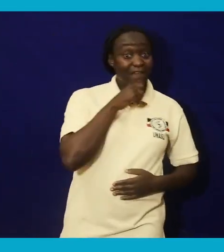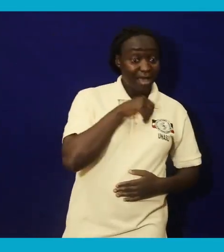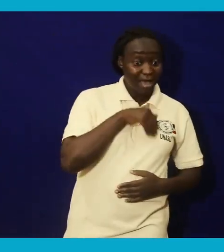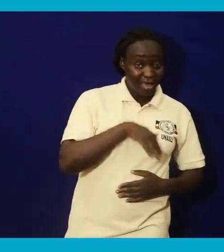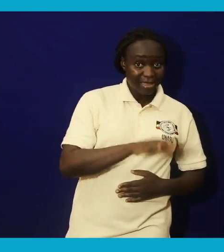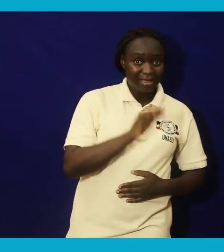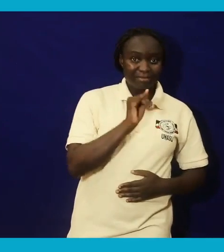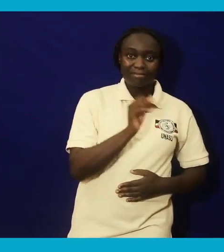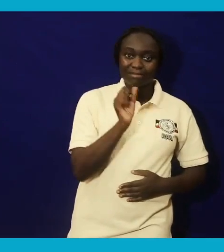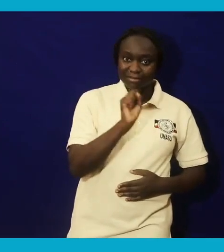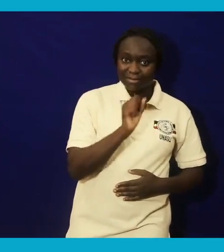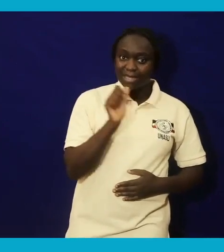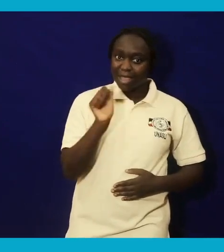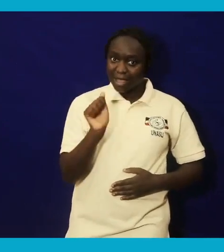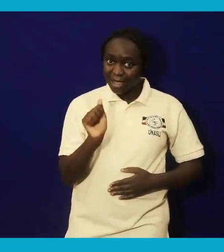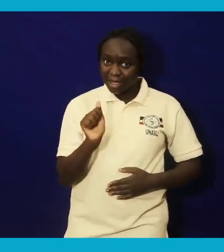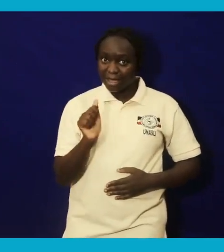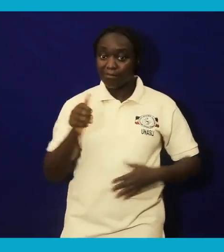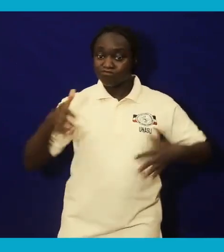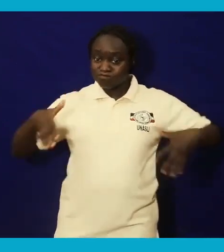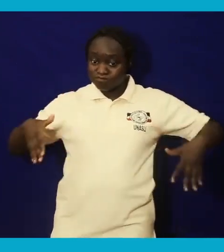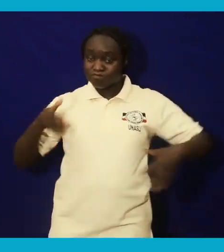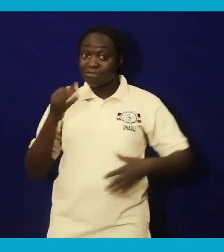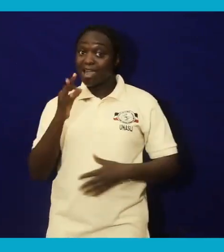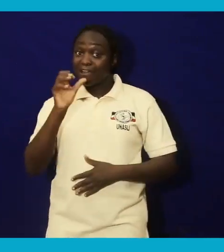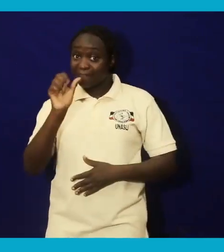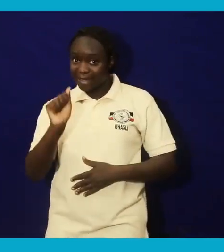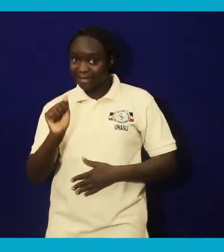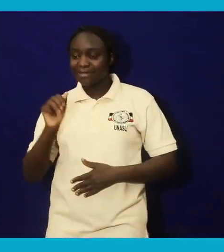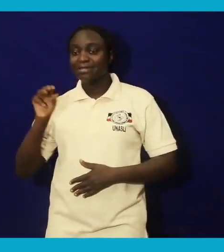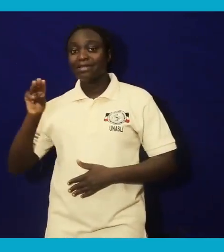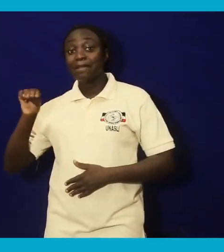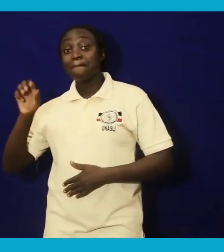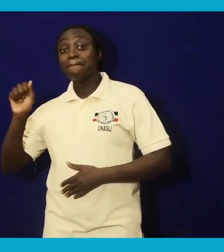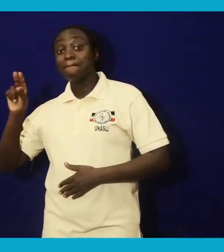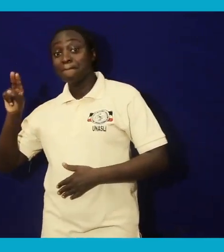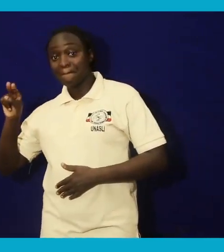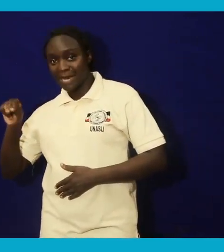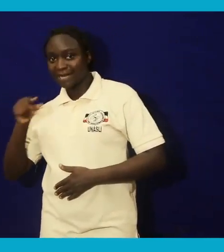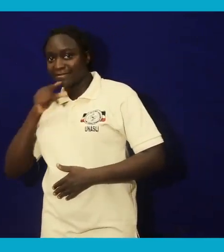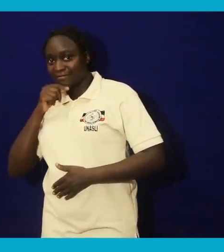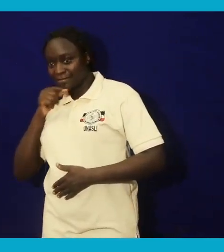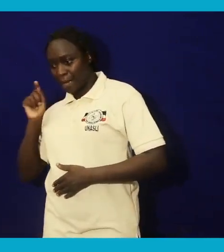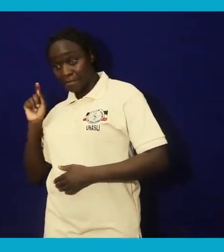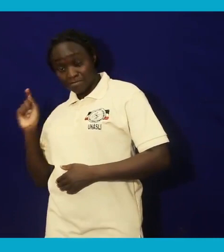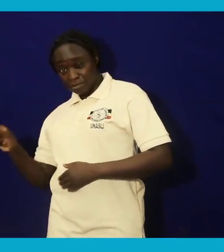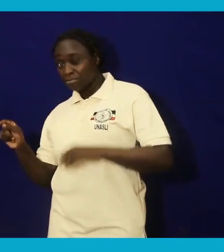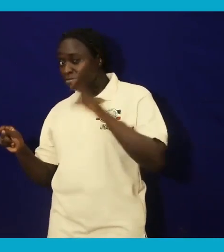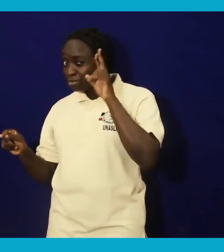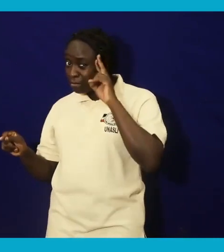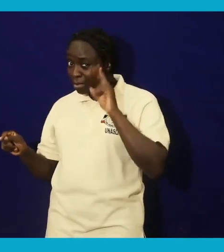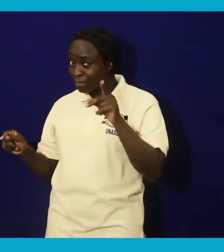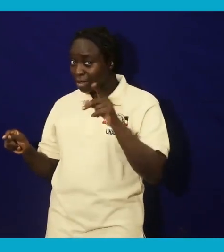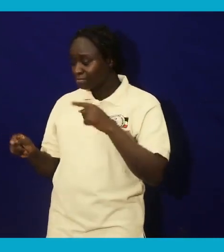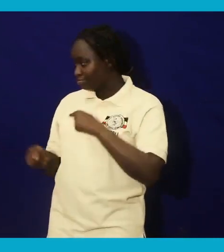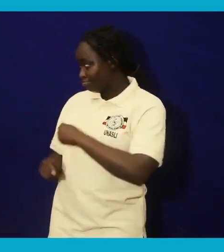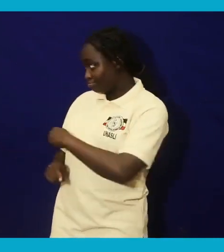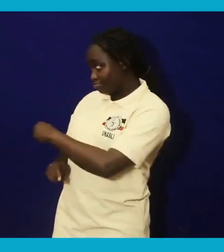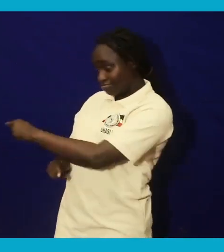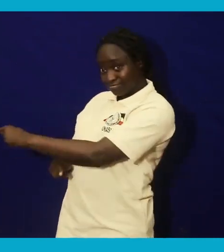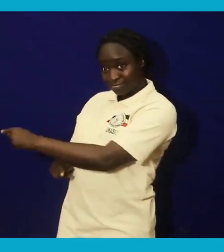fat man. And the full stop. Check your sentence. If you have got